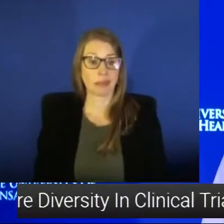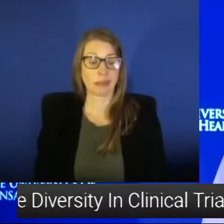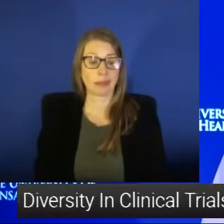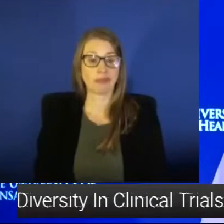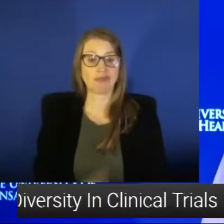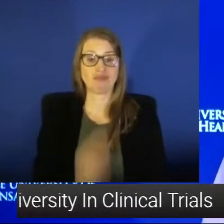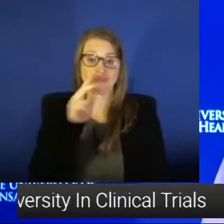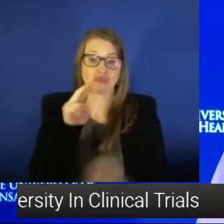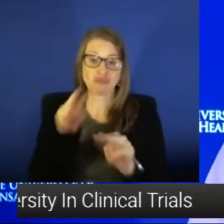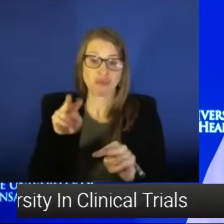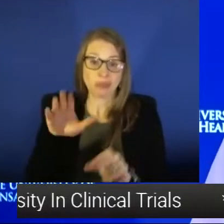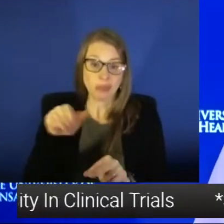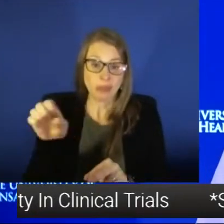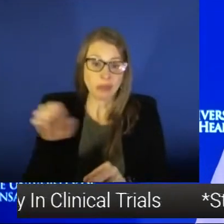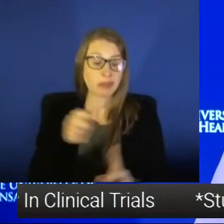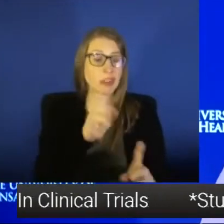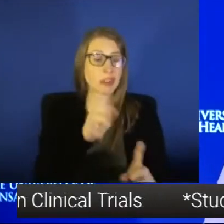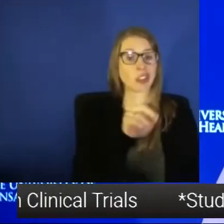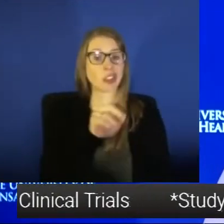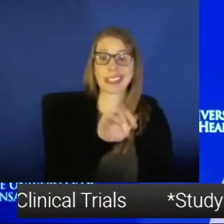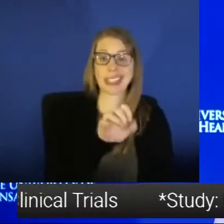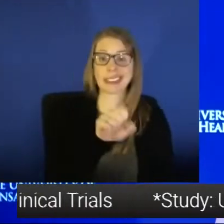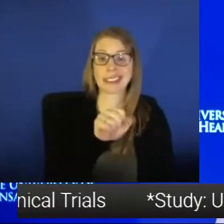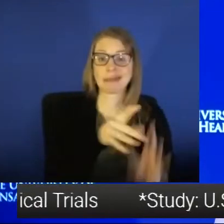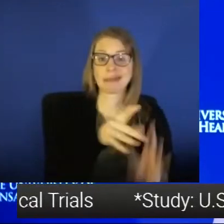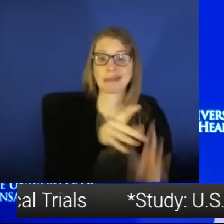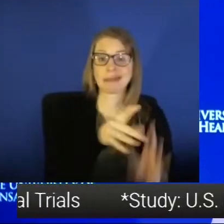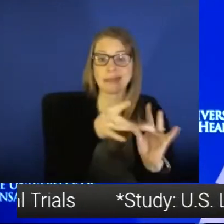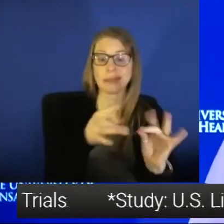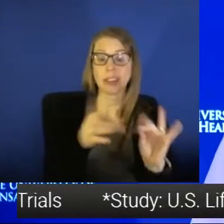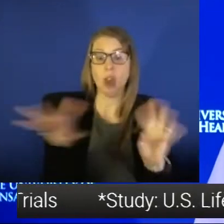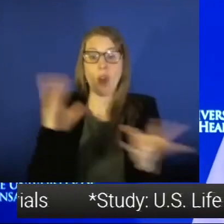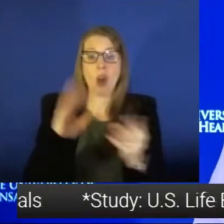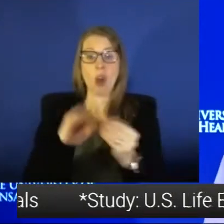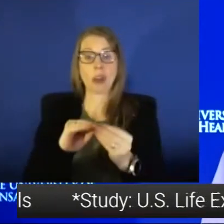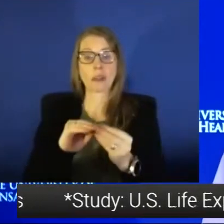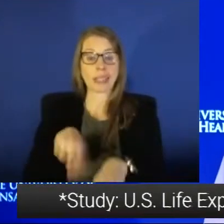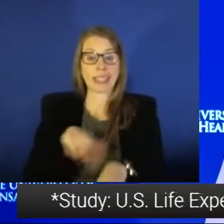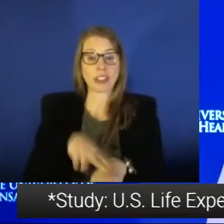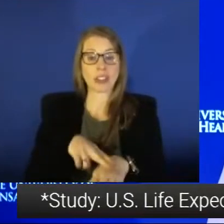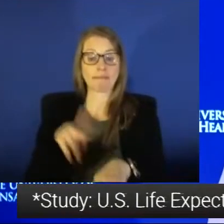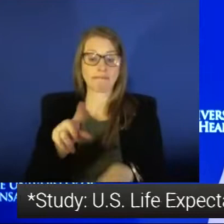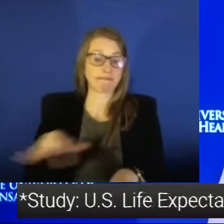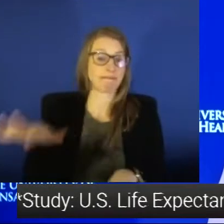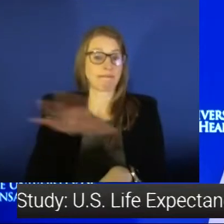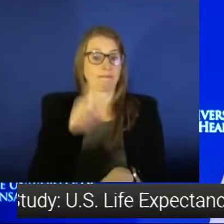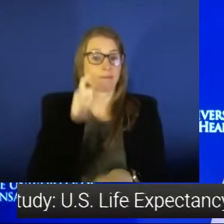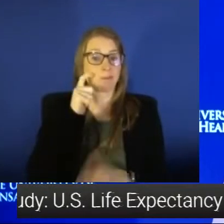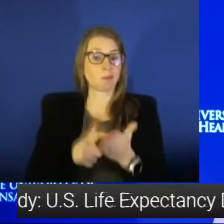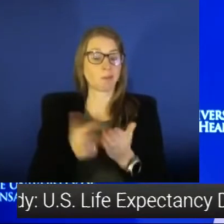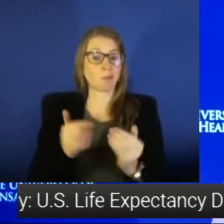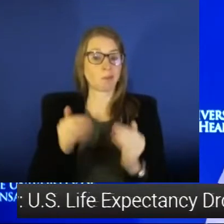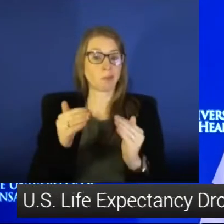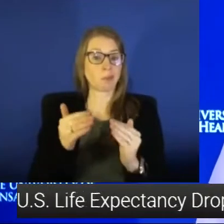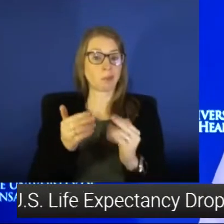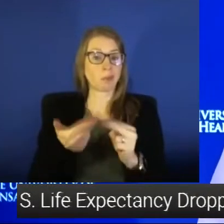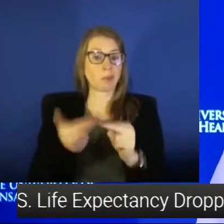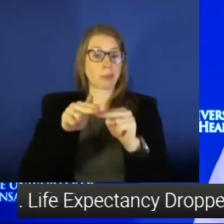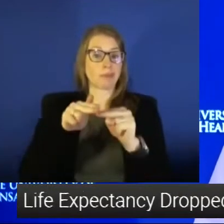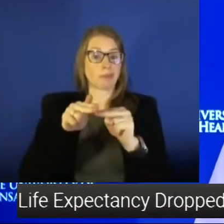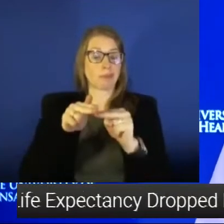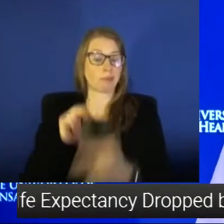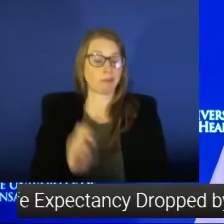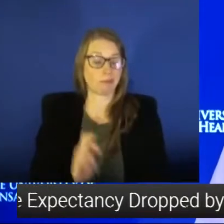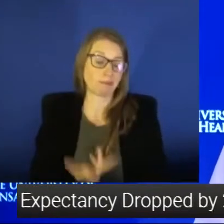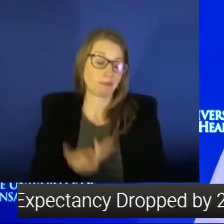Dr. Stites said, I think overall in the nation there's been a slight increase in the number of cases, but